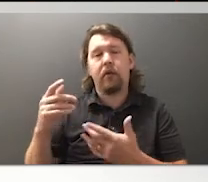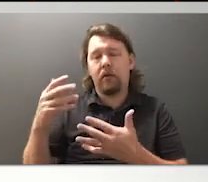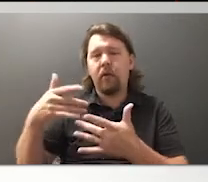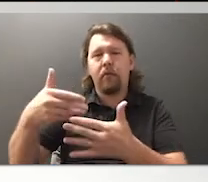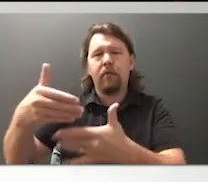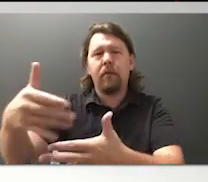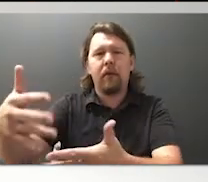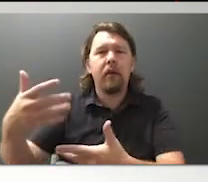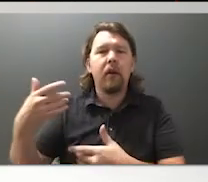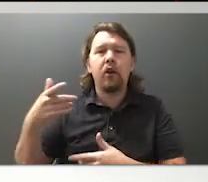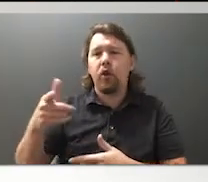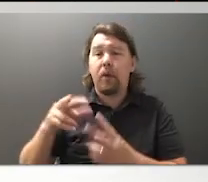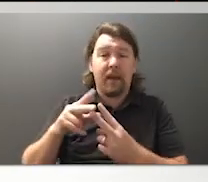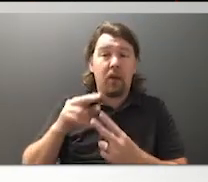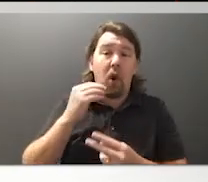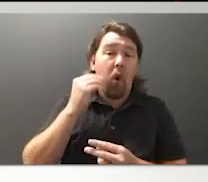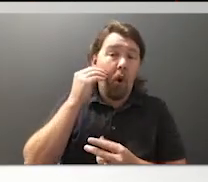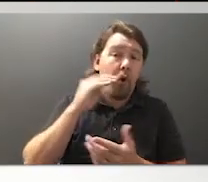school, right?